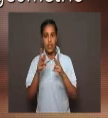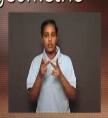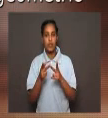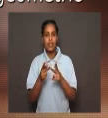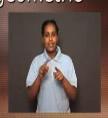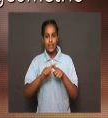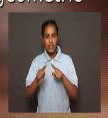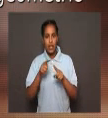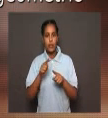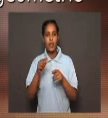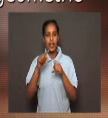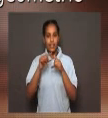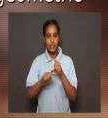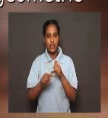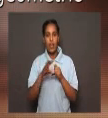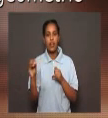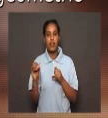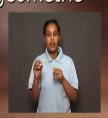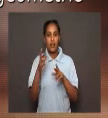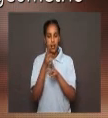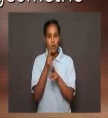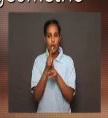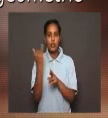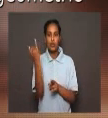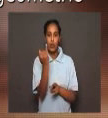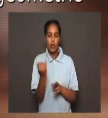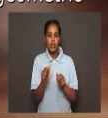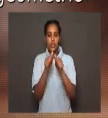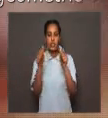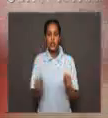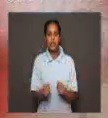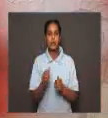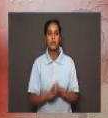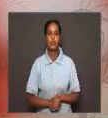sharp edges, and a regular geometric shape.